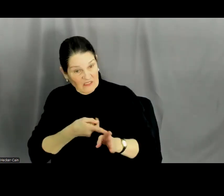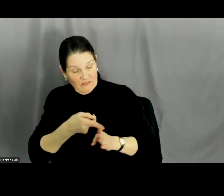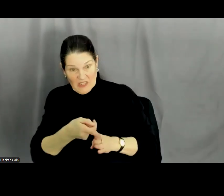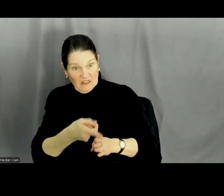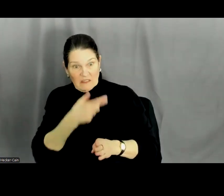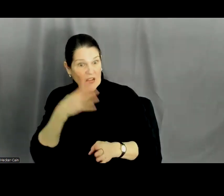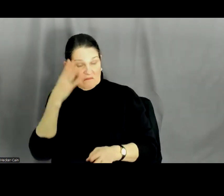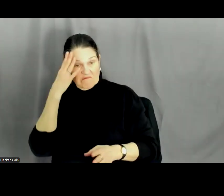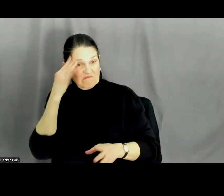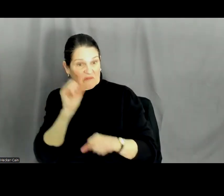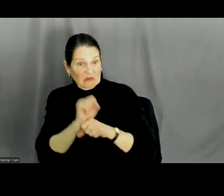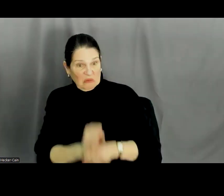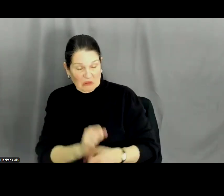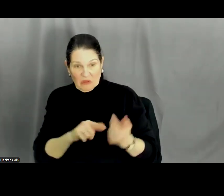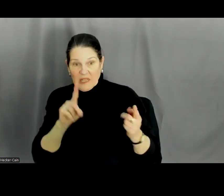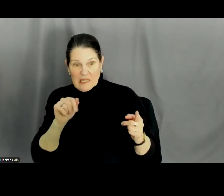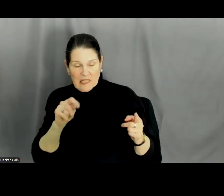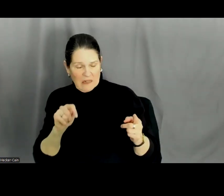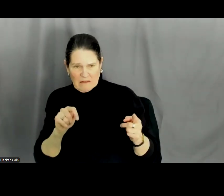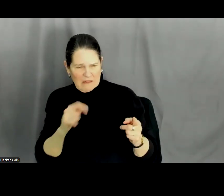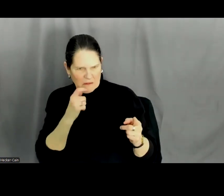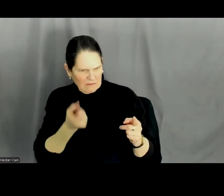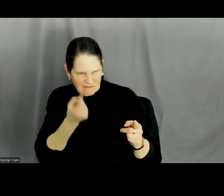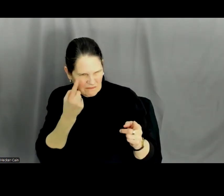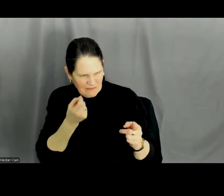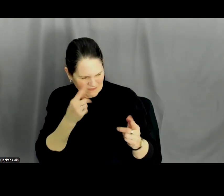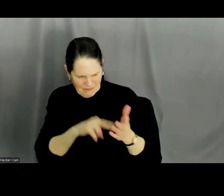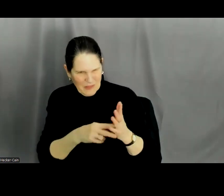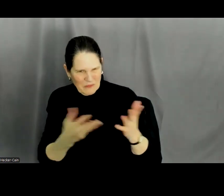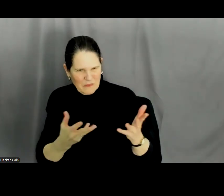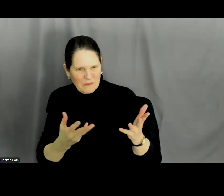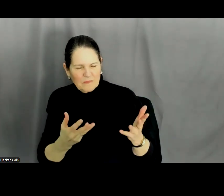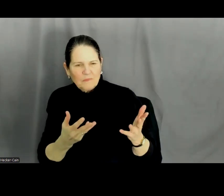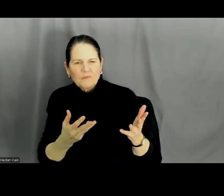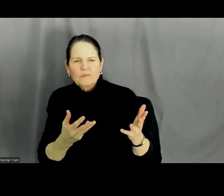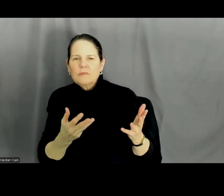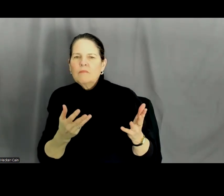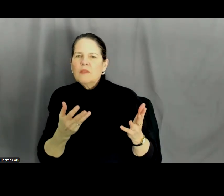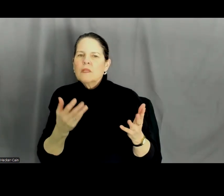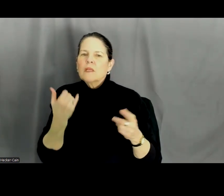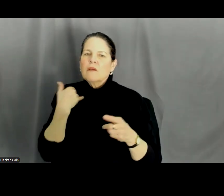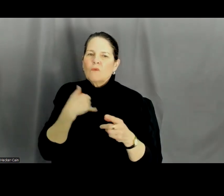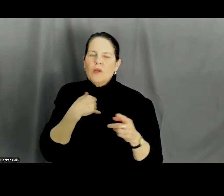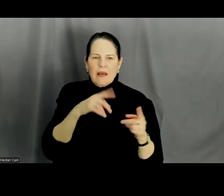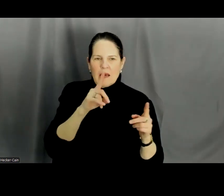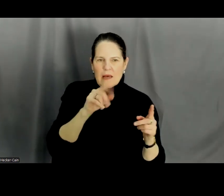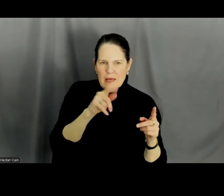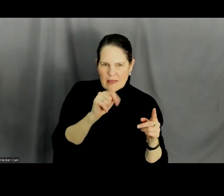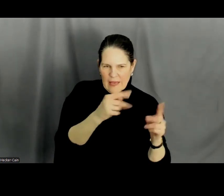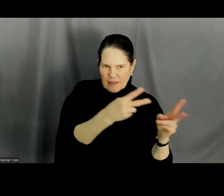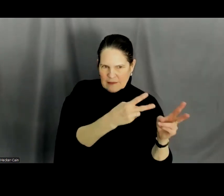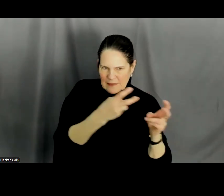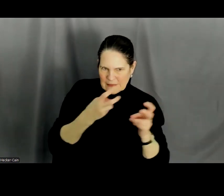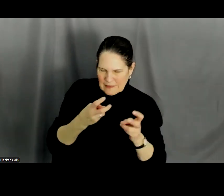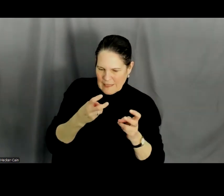and how to present it, you may not capture right away what does that mean. So if we're taking data, what are some good ways to